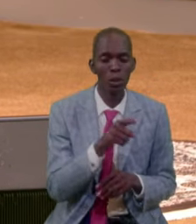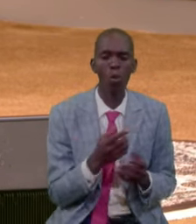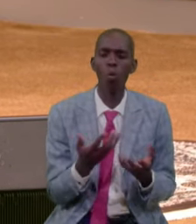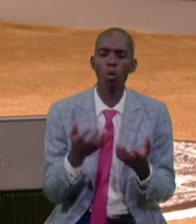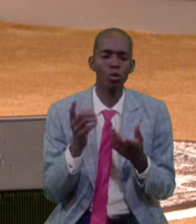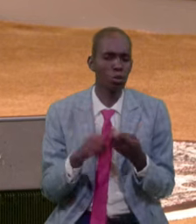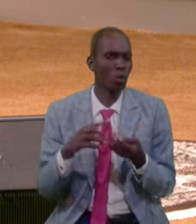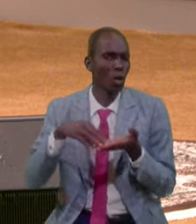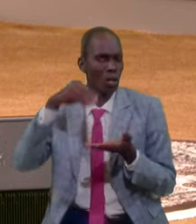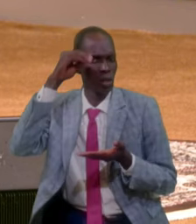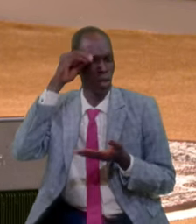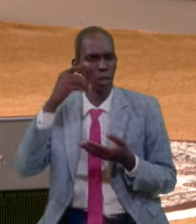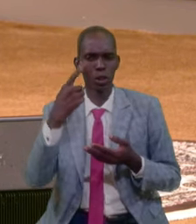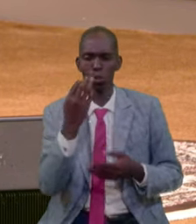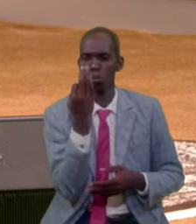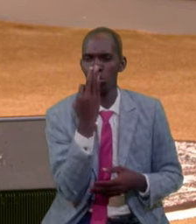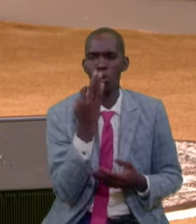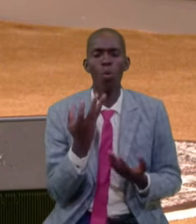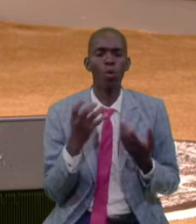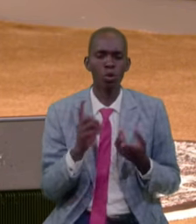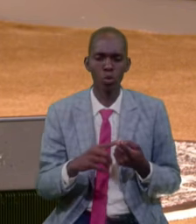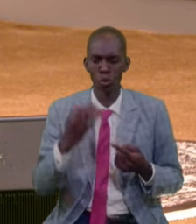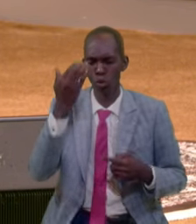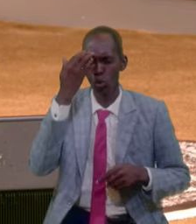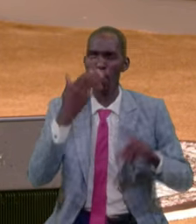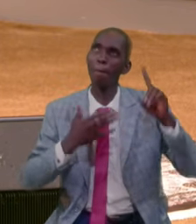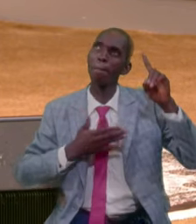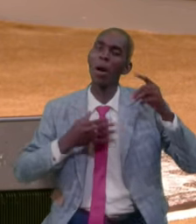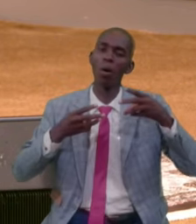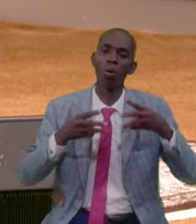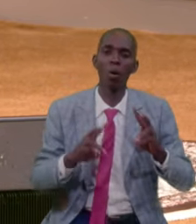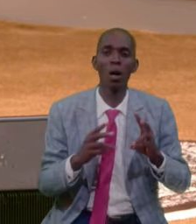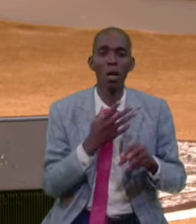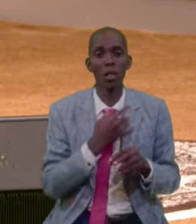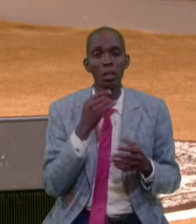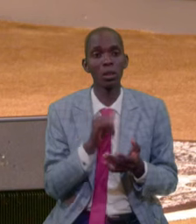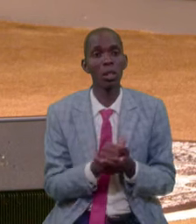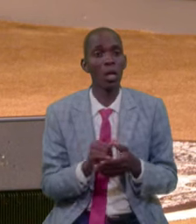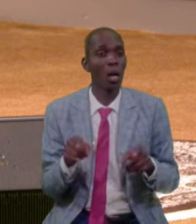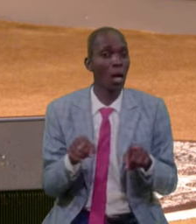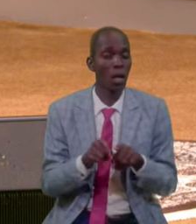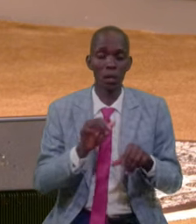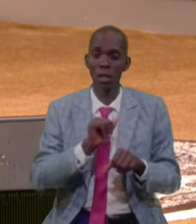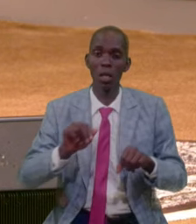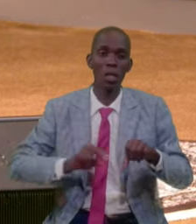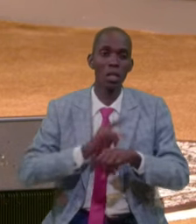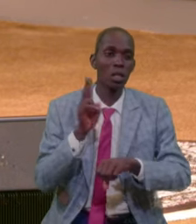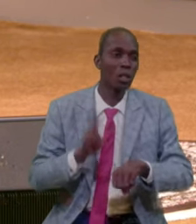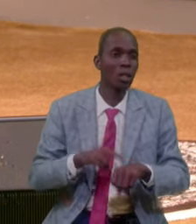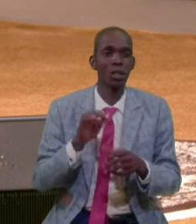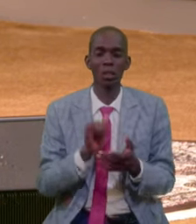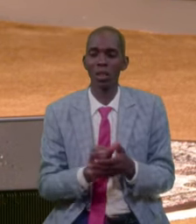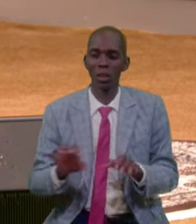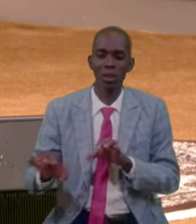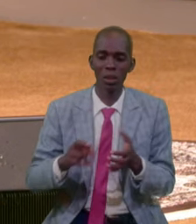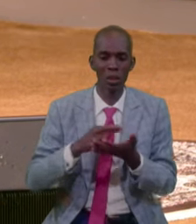them. They delight to know my ways. And it says, as a nation that did